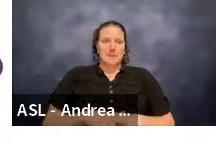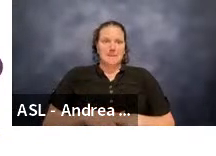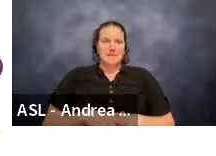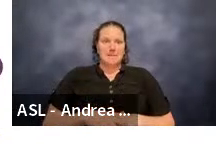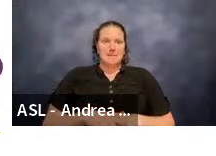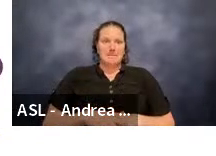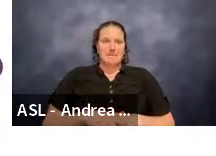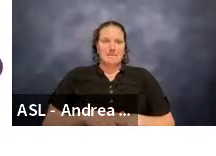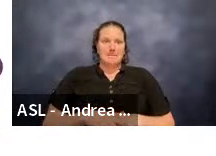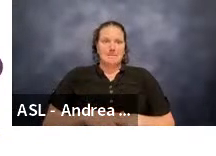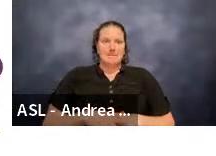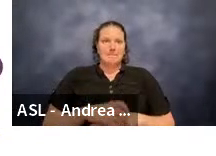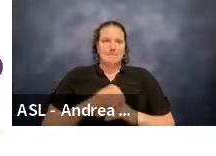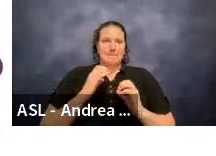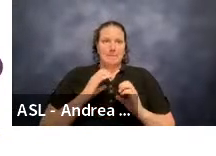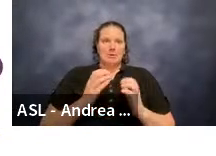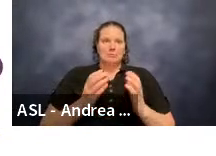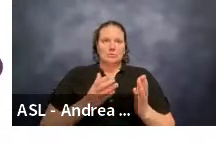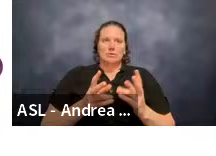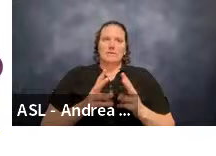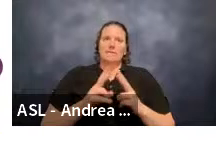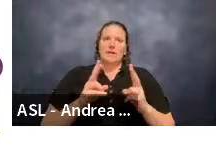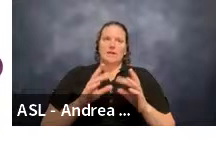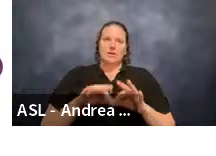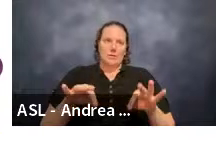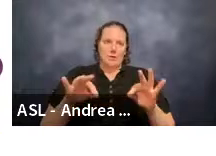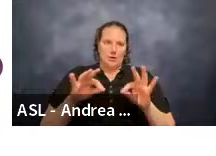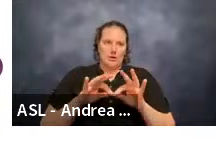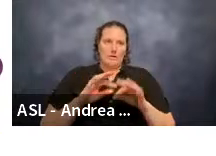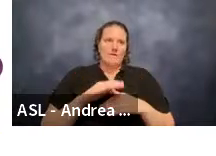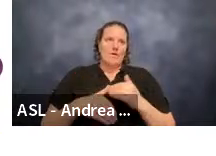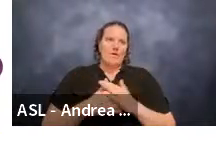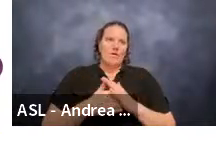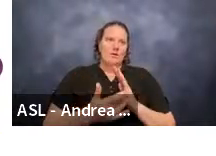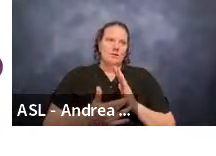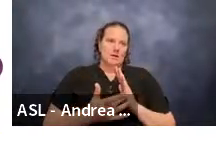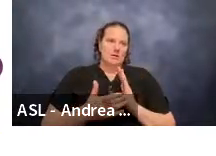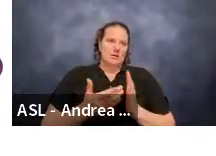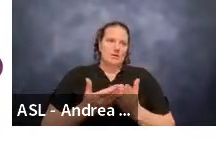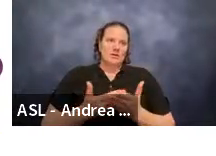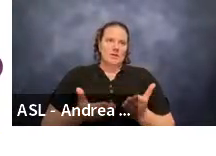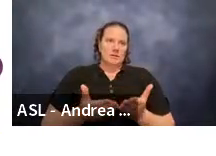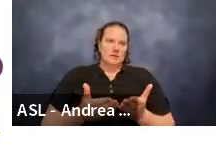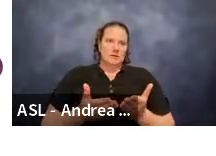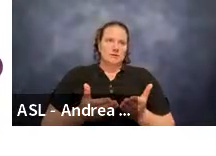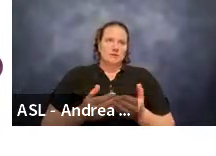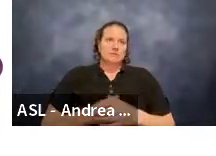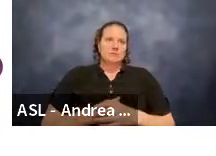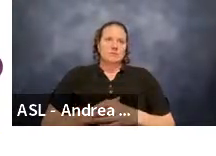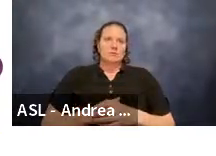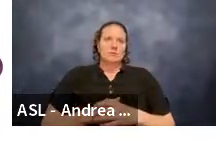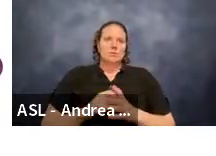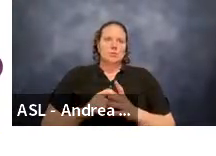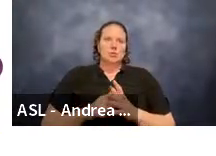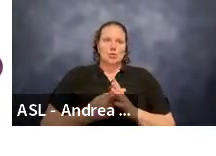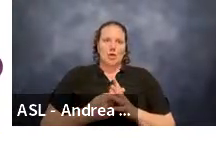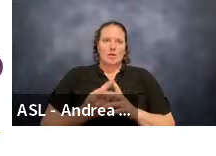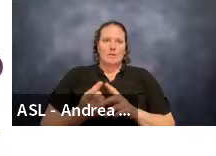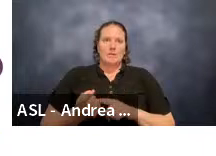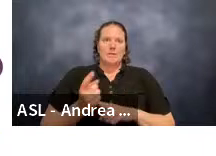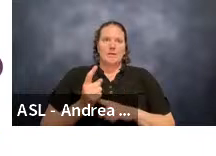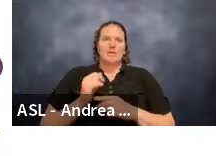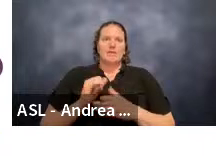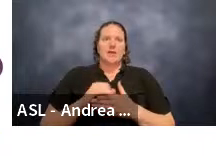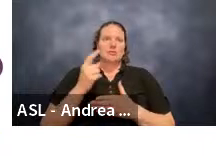Okay, customer service, very, very important part of all the technical things that I'm going to get into in a minute, but it's always